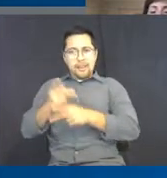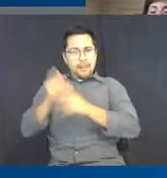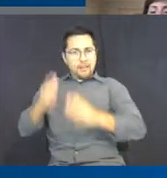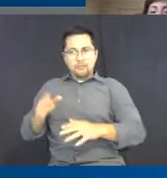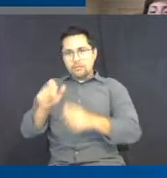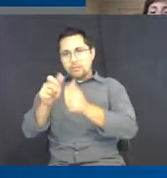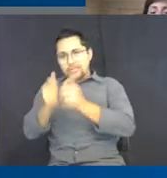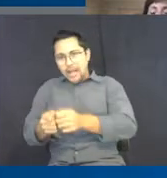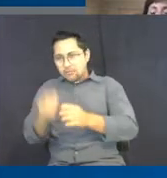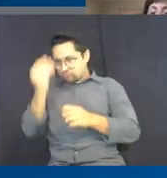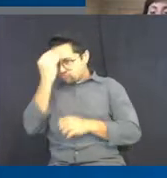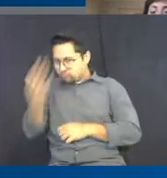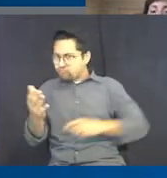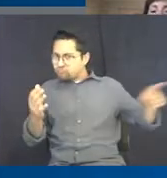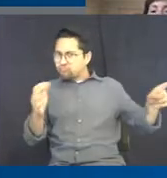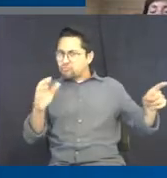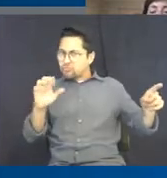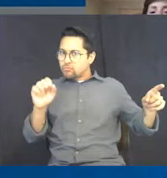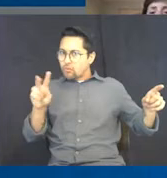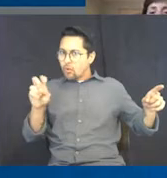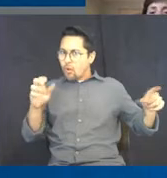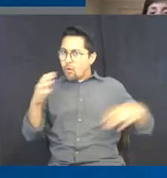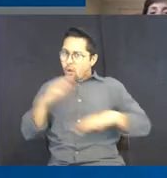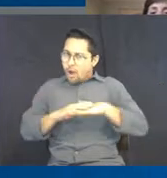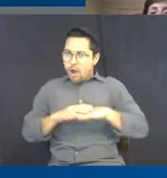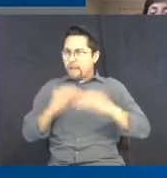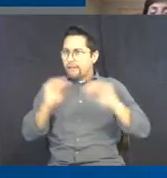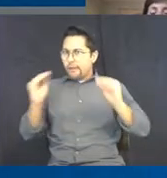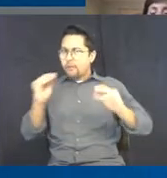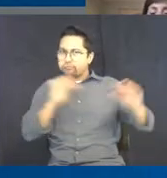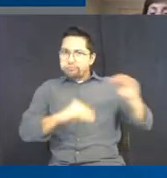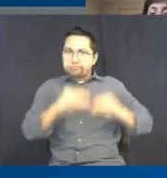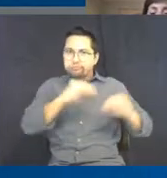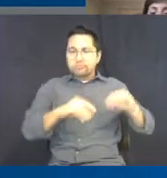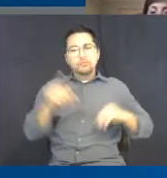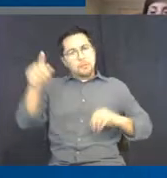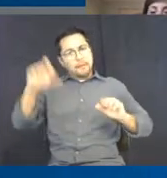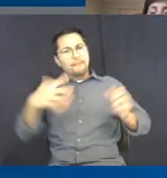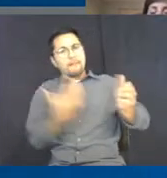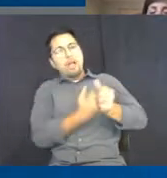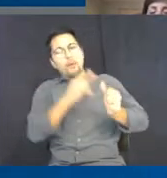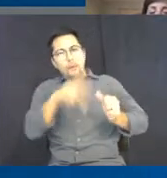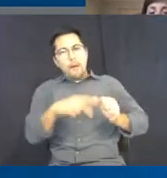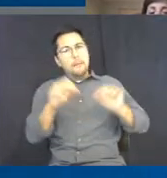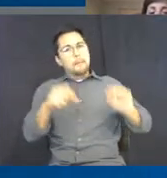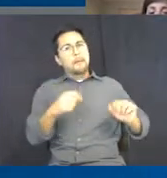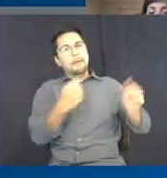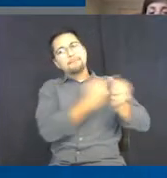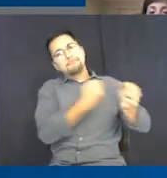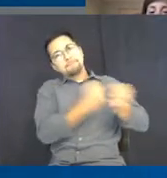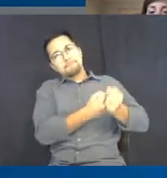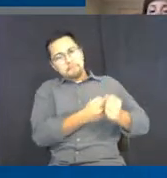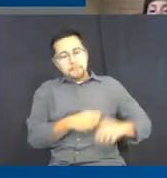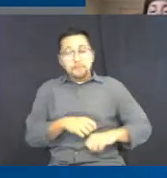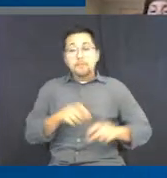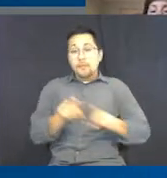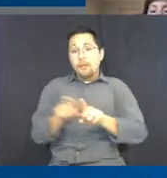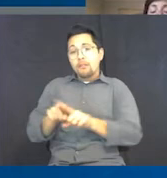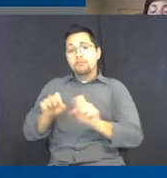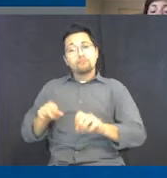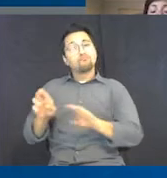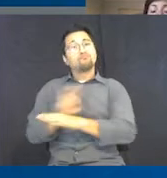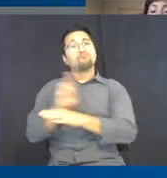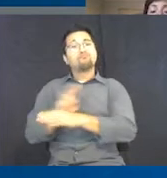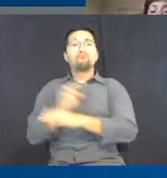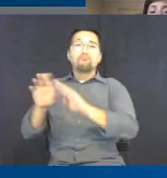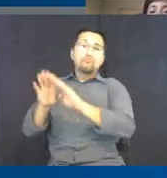every single time the door is open. You might only want to be alerted if the door is open, maybe during certain times of day, or if